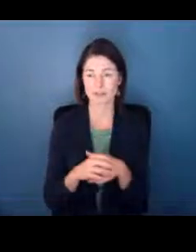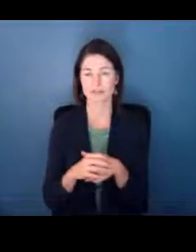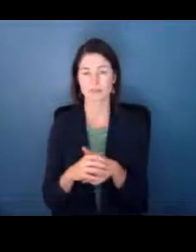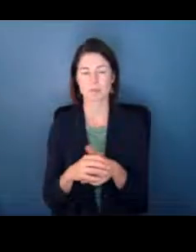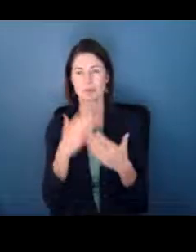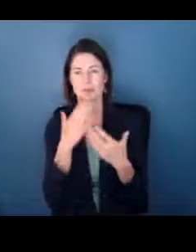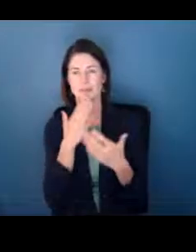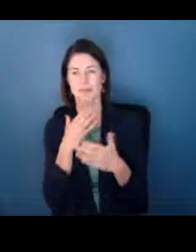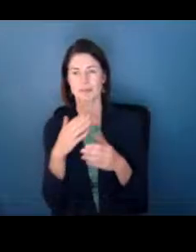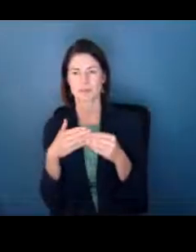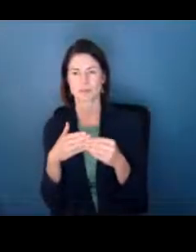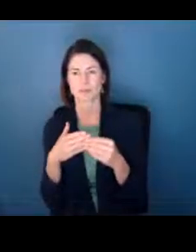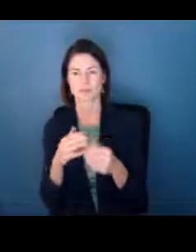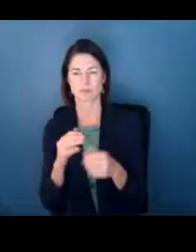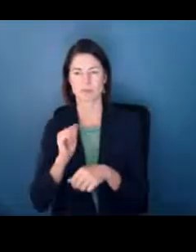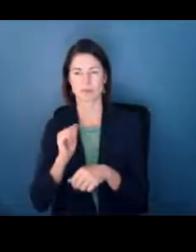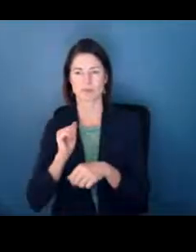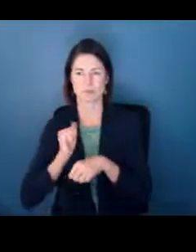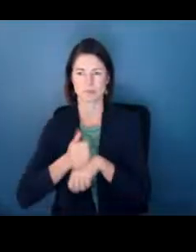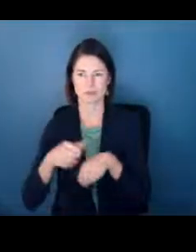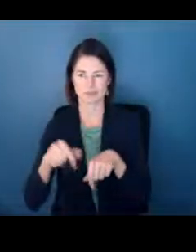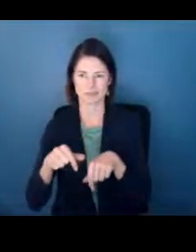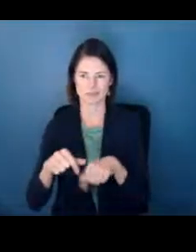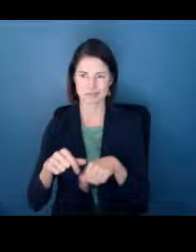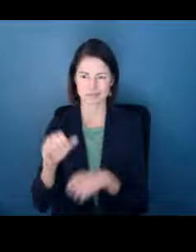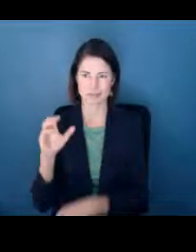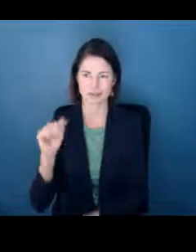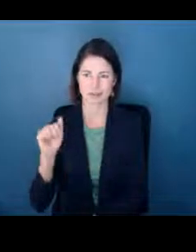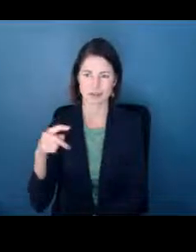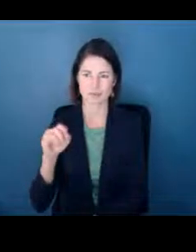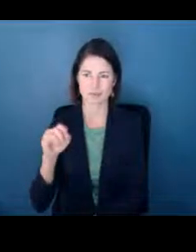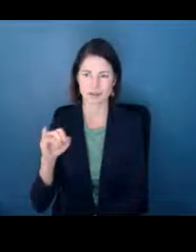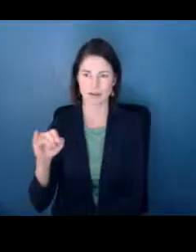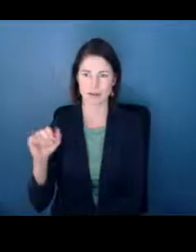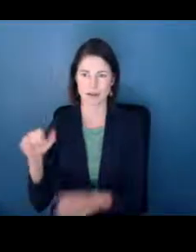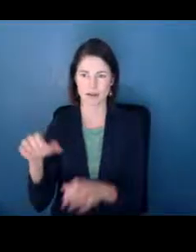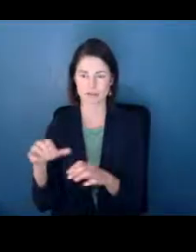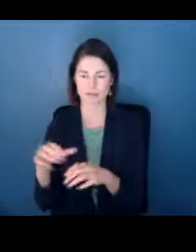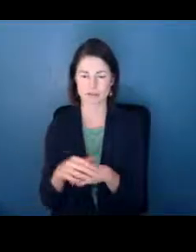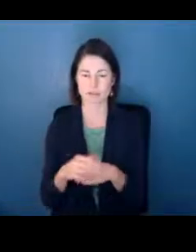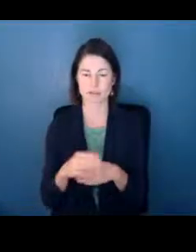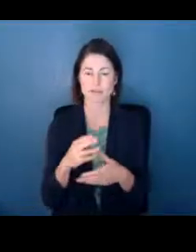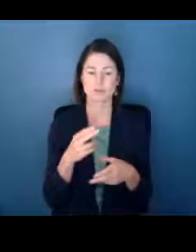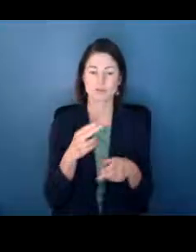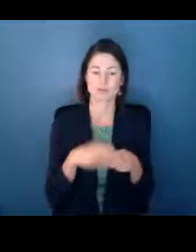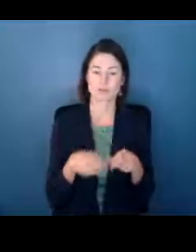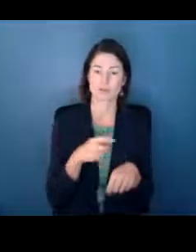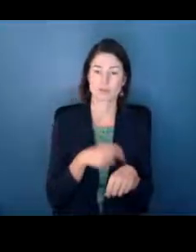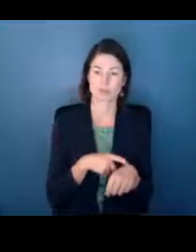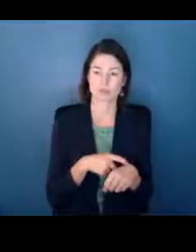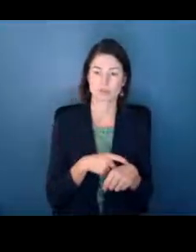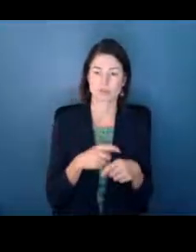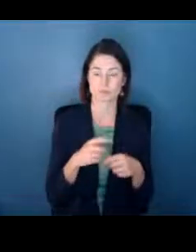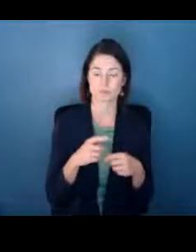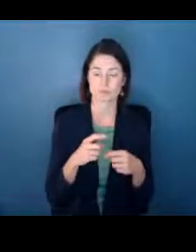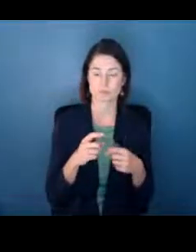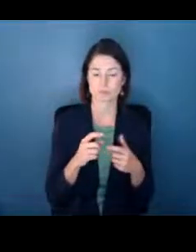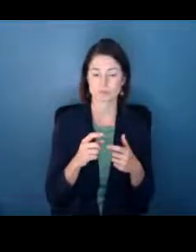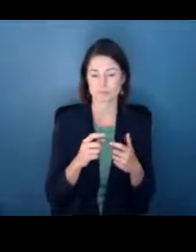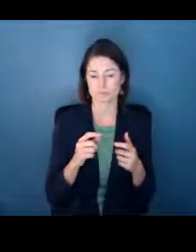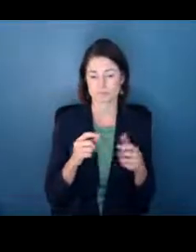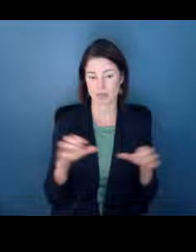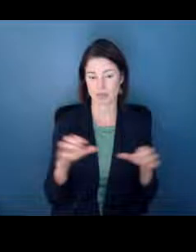implementing the CAPTI actions. All of the short-term actions that the CTC completed or CTC committed to,